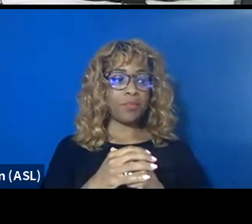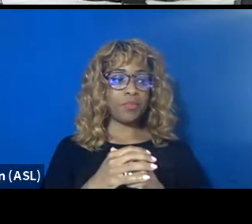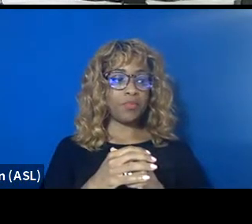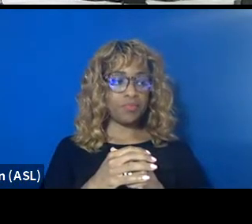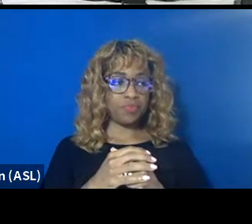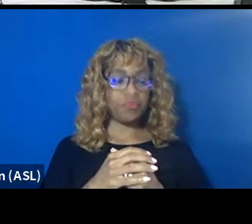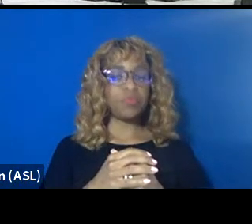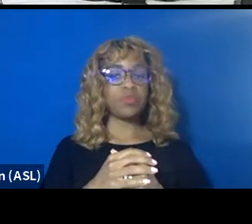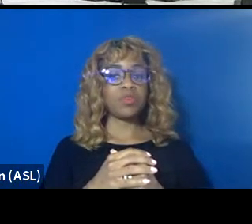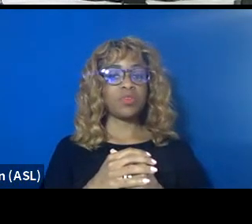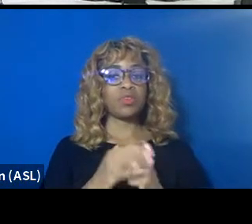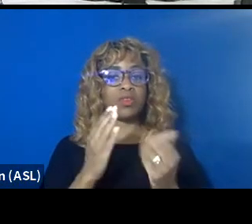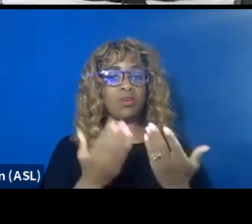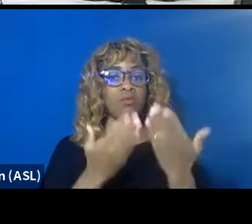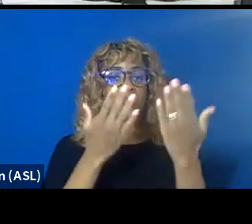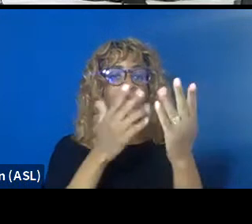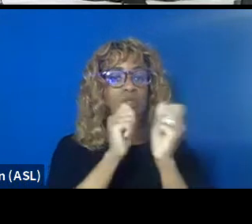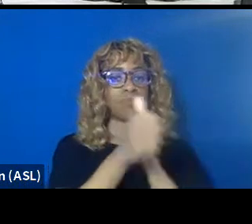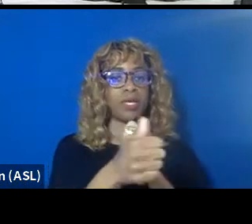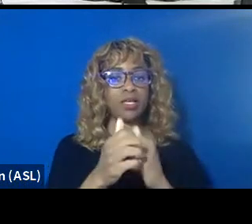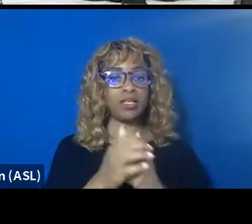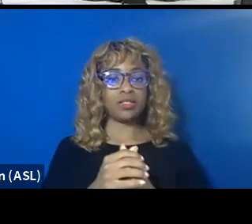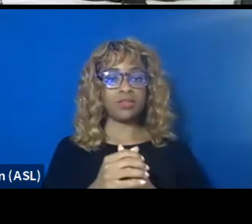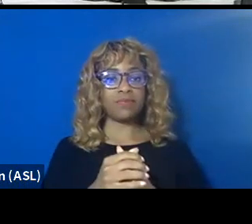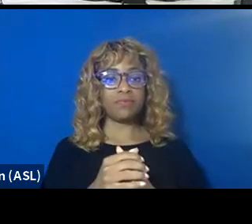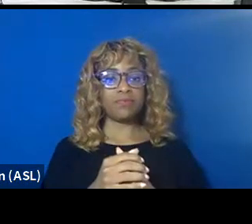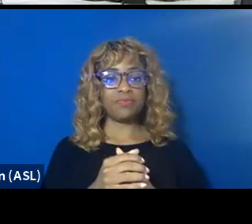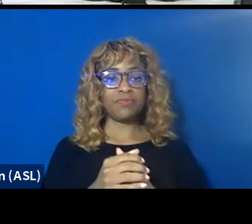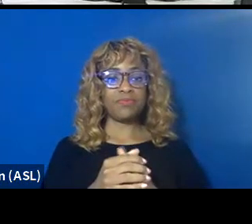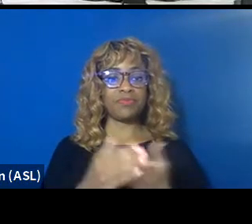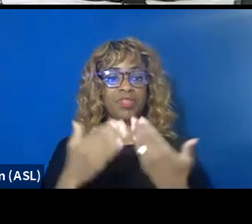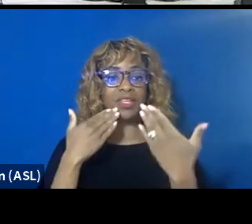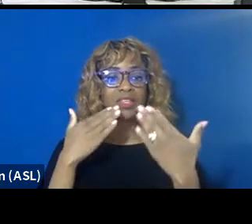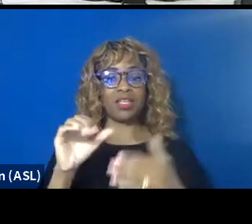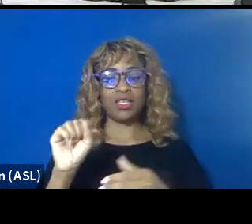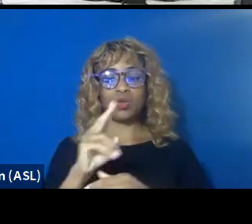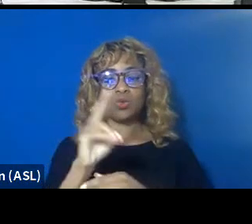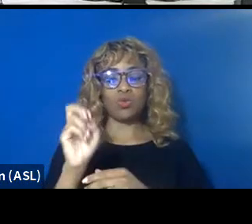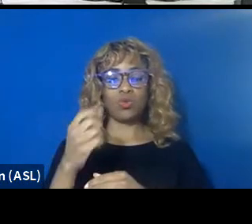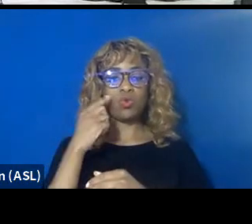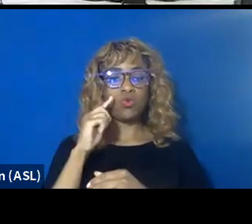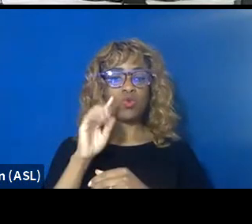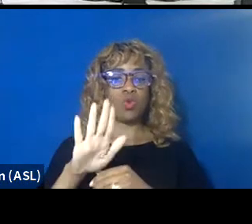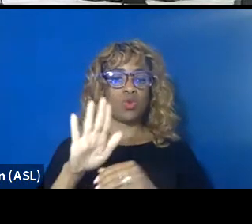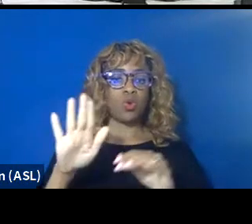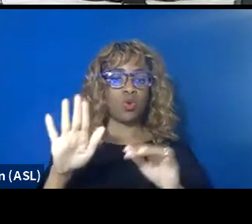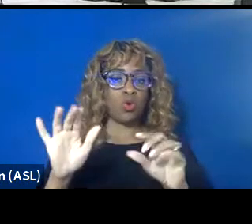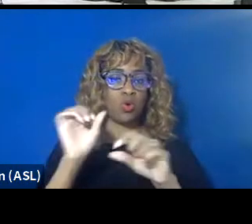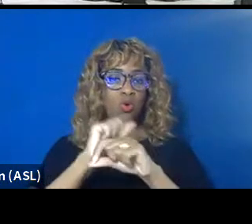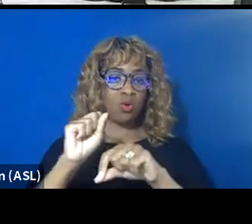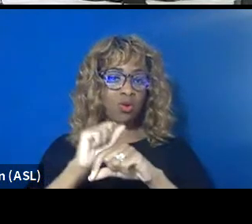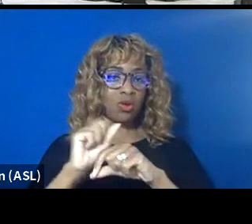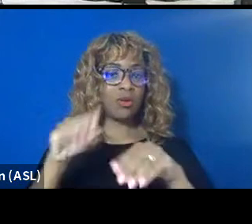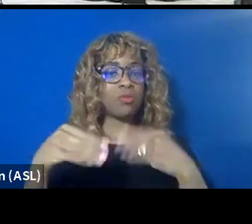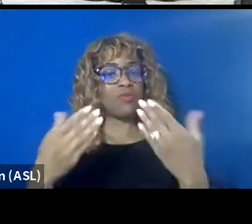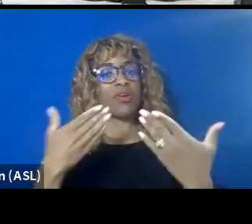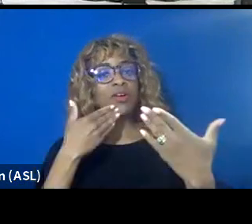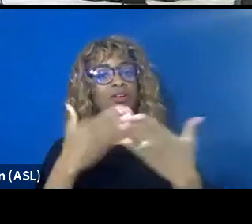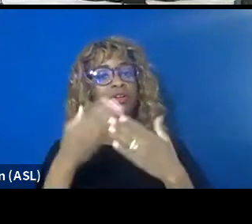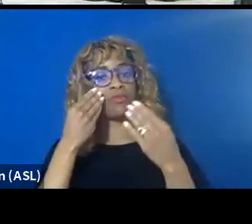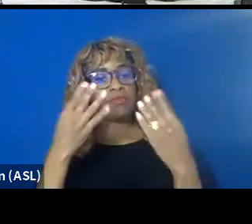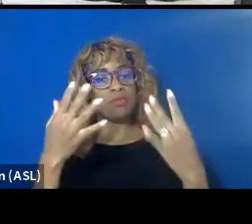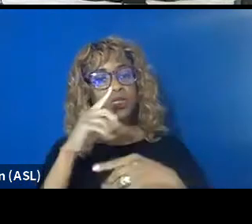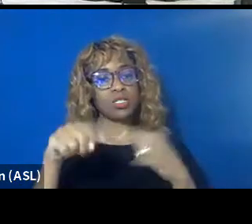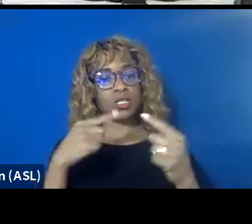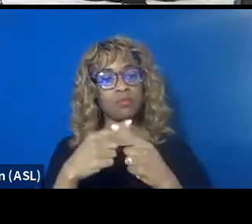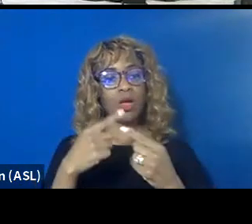have it and the motion carries. Thank you, Sue, for your diligence, and thank you for providing us good information